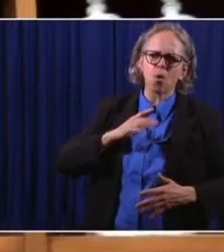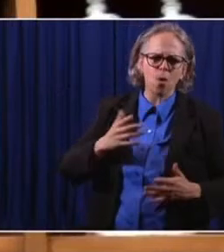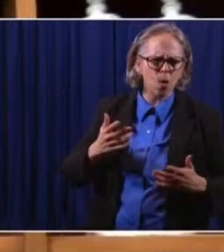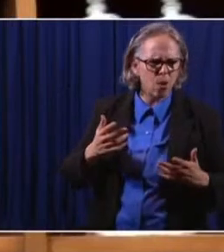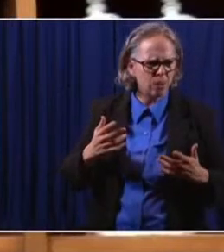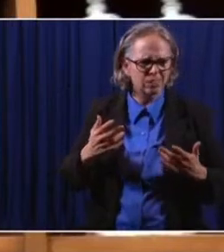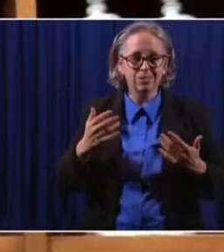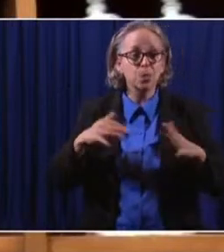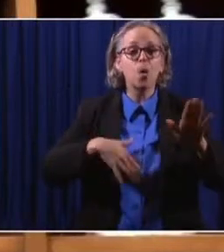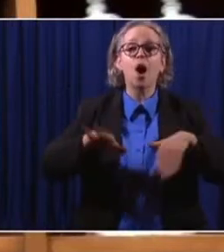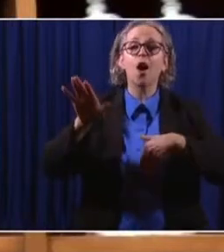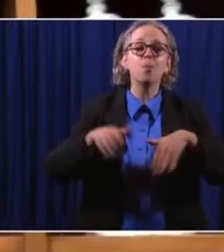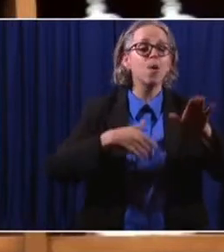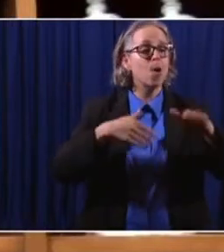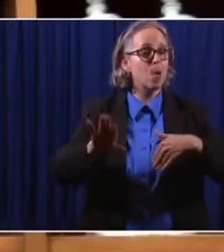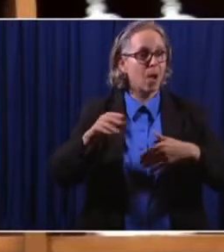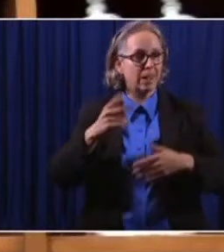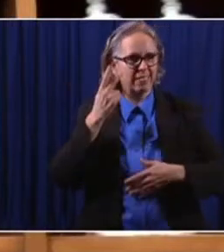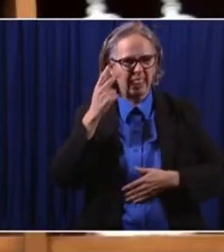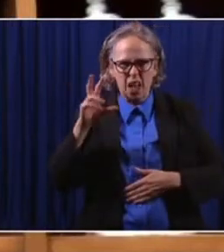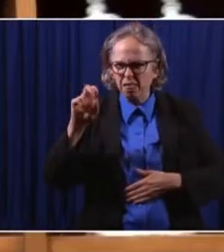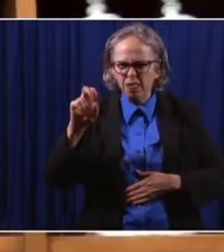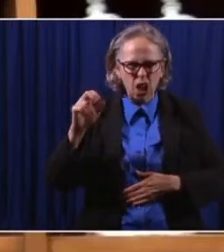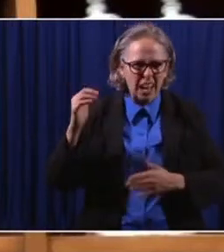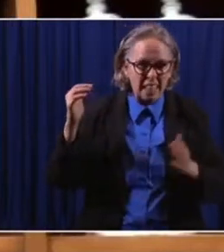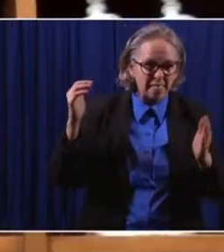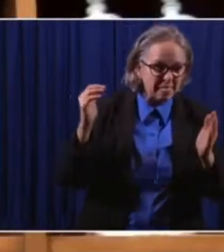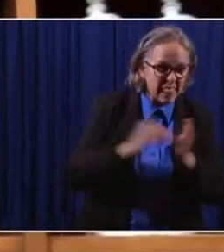there's 30,000 kids that are walking around our campus every day. And